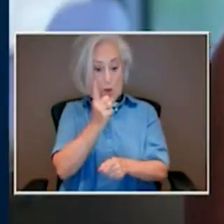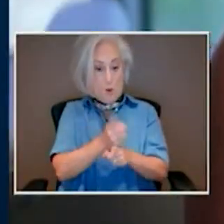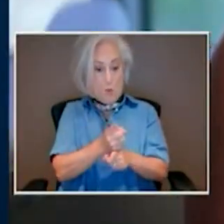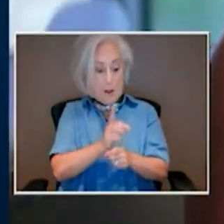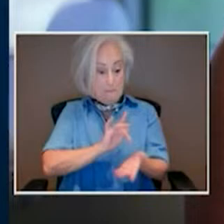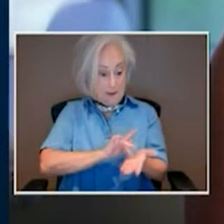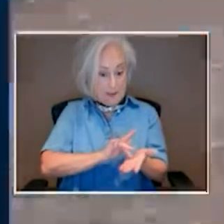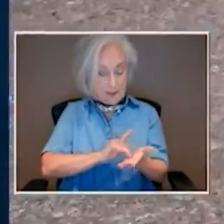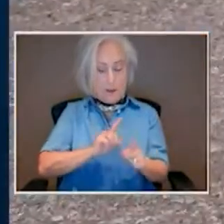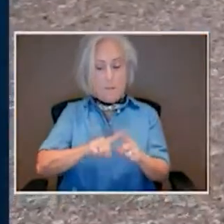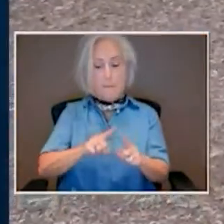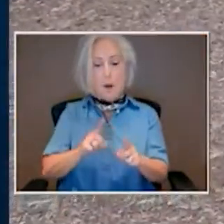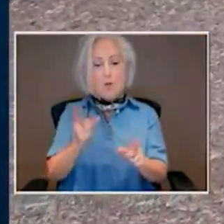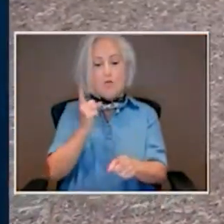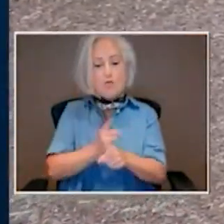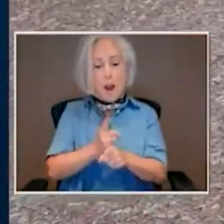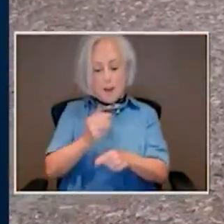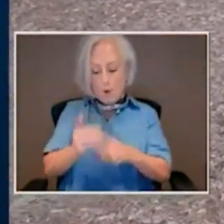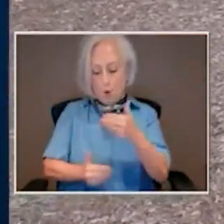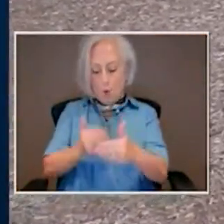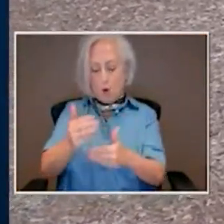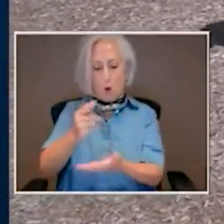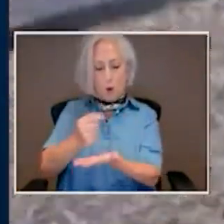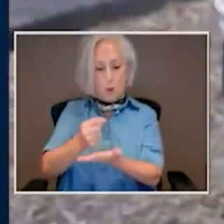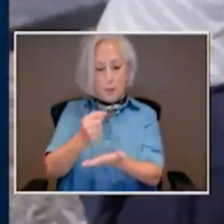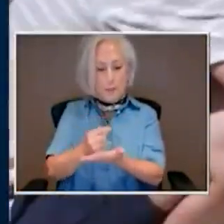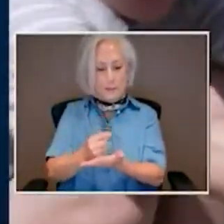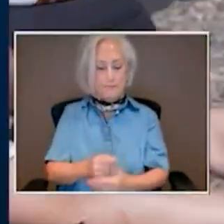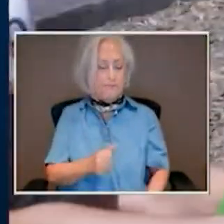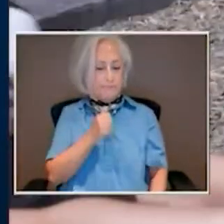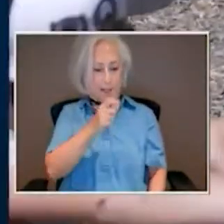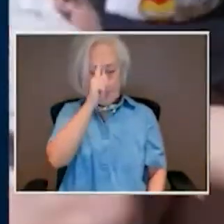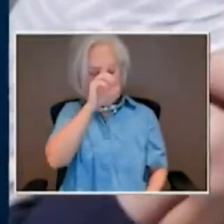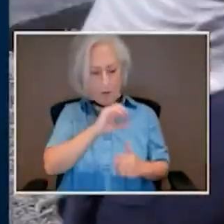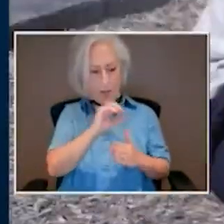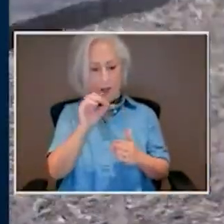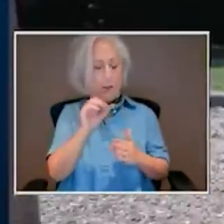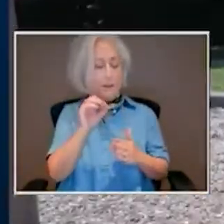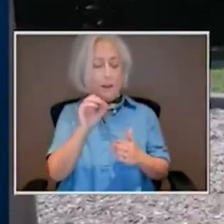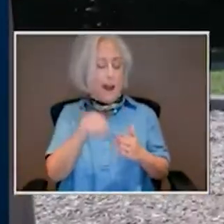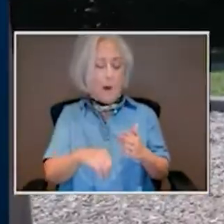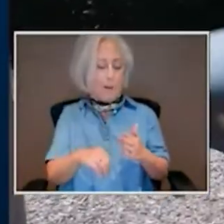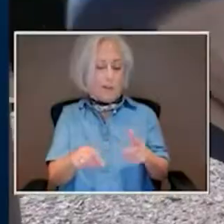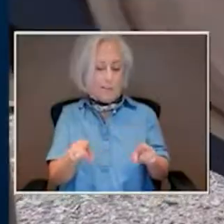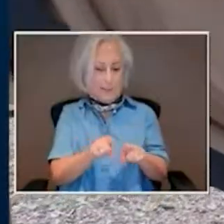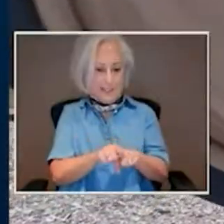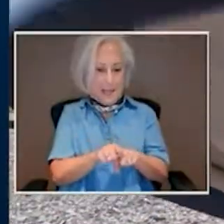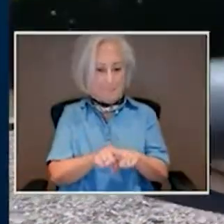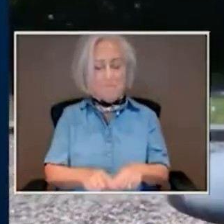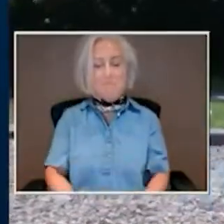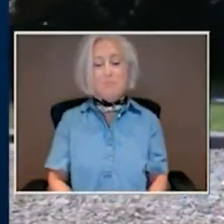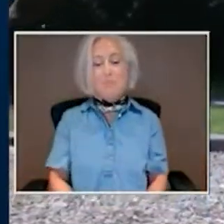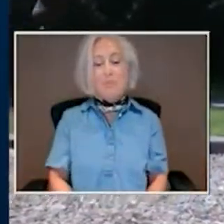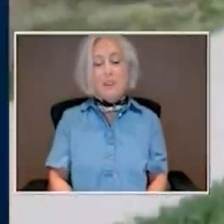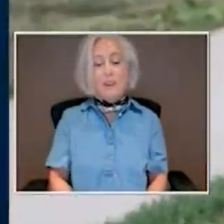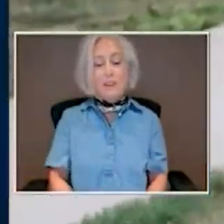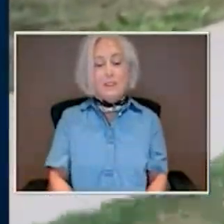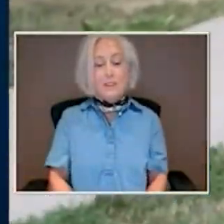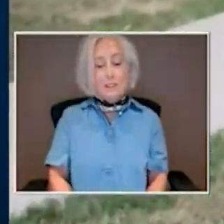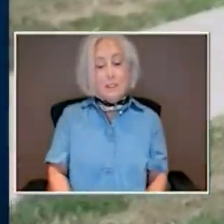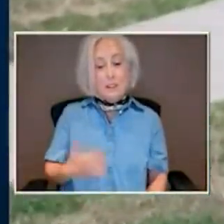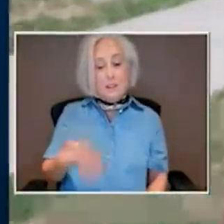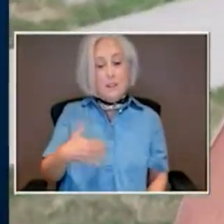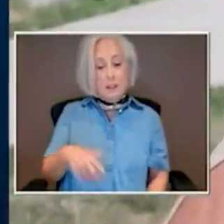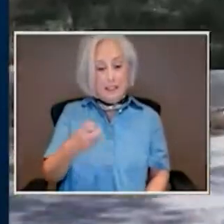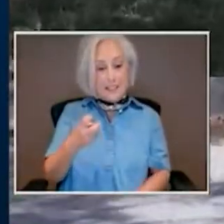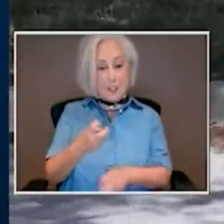outcomes would have been the same. Slow motion. Mentally, and getting there, cancer's hard and your life changes. A